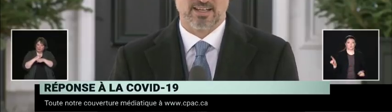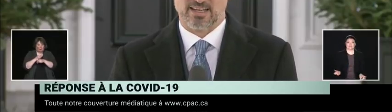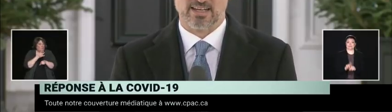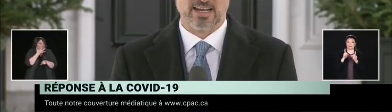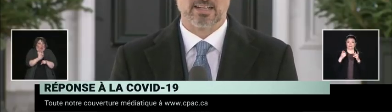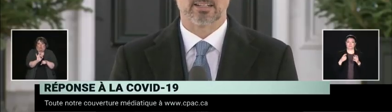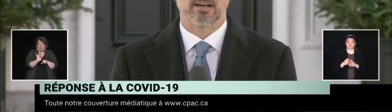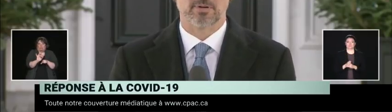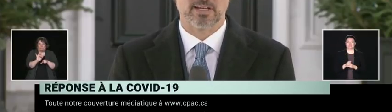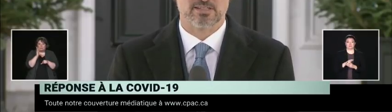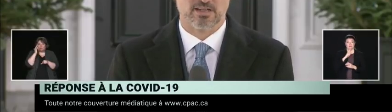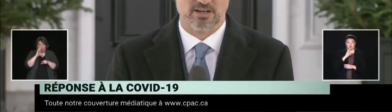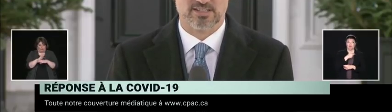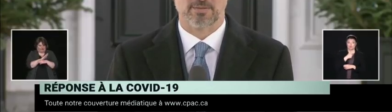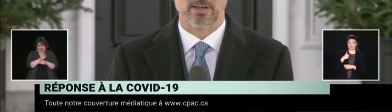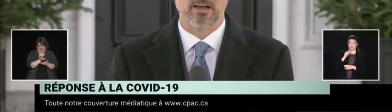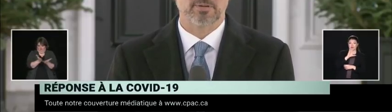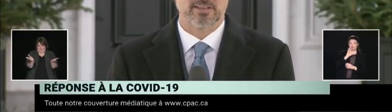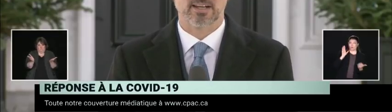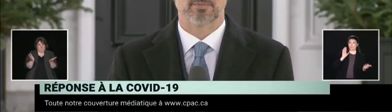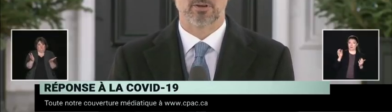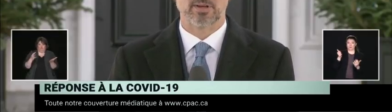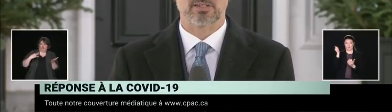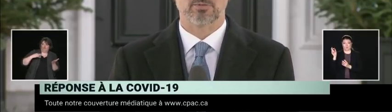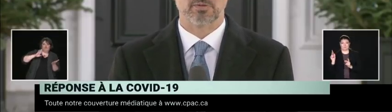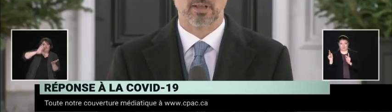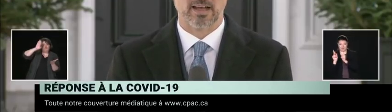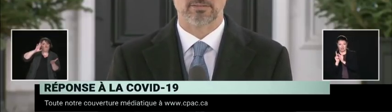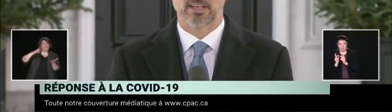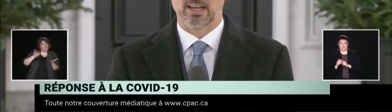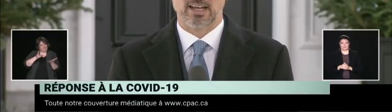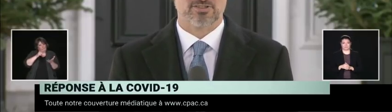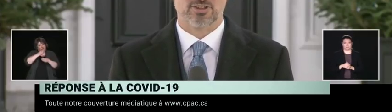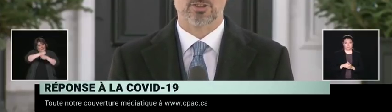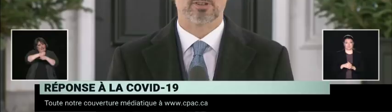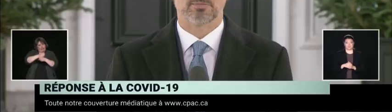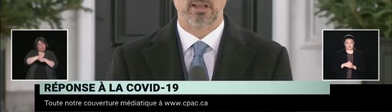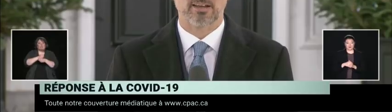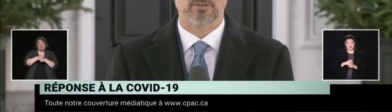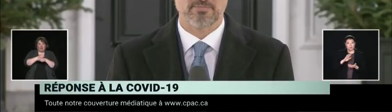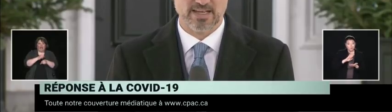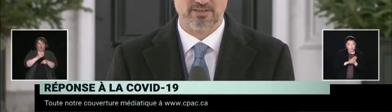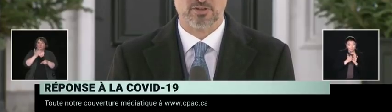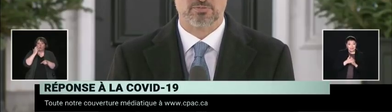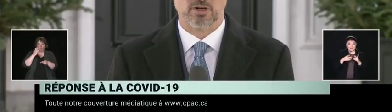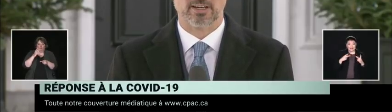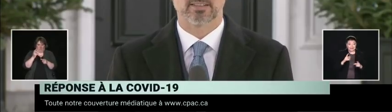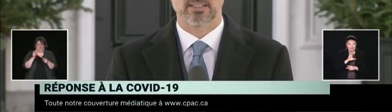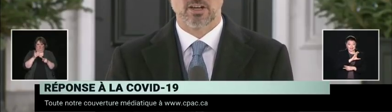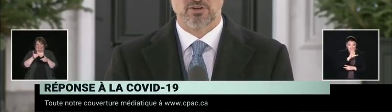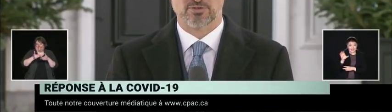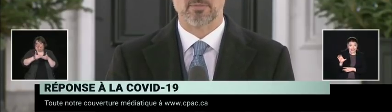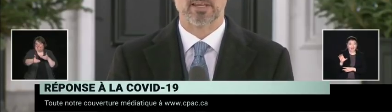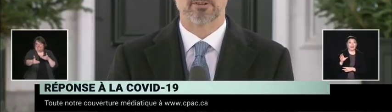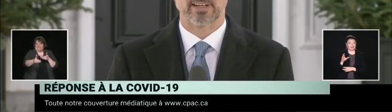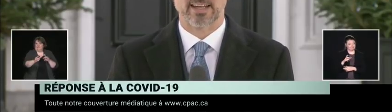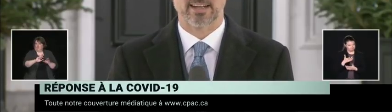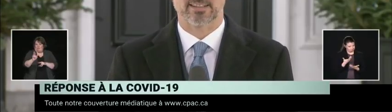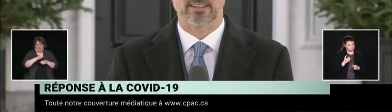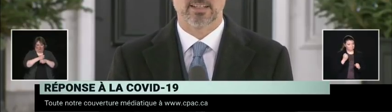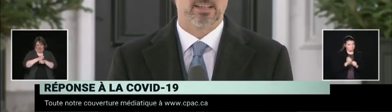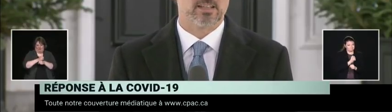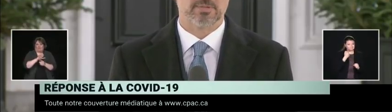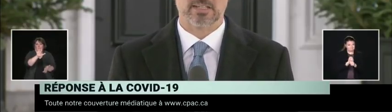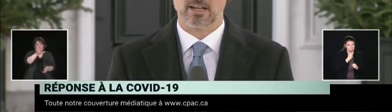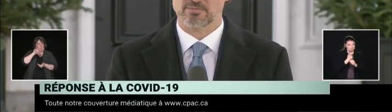that Canadian companies are stepping up, and in the coming weeks we will have secure supply for many of those products from here in